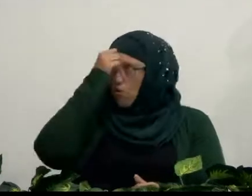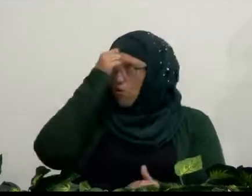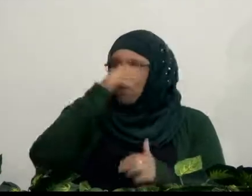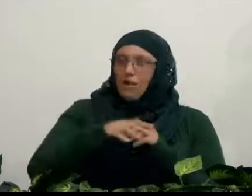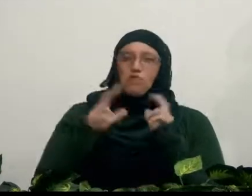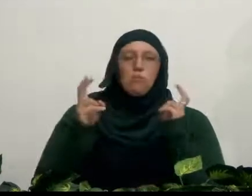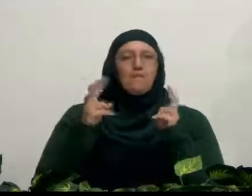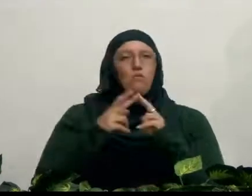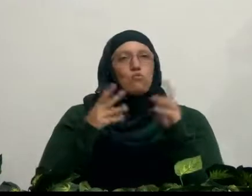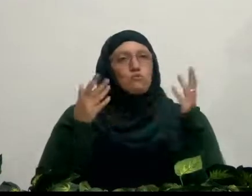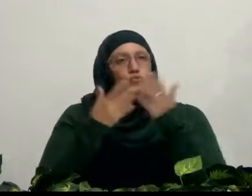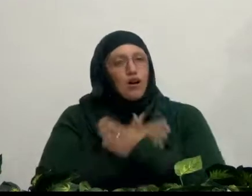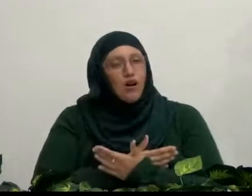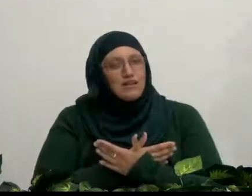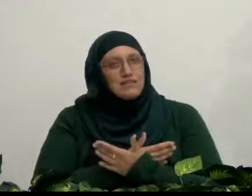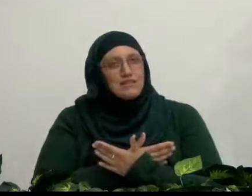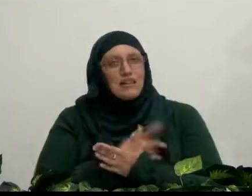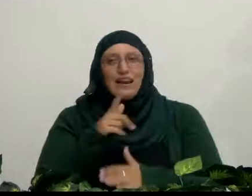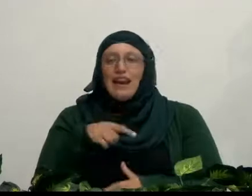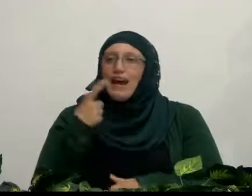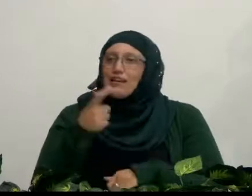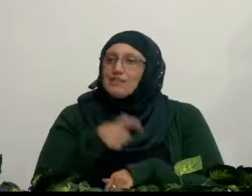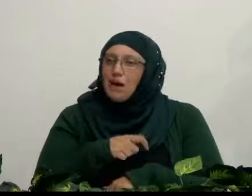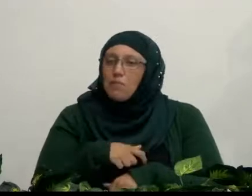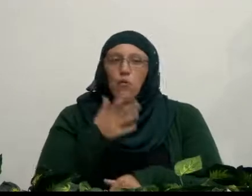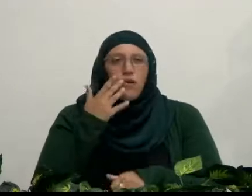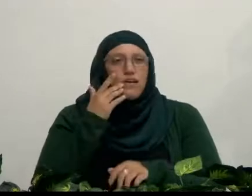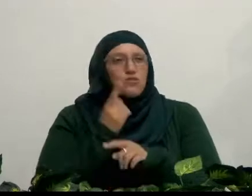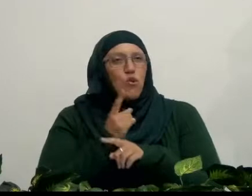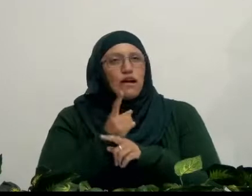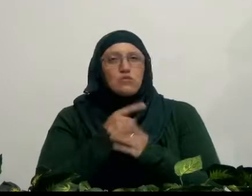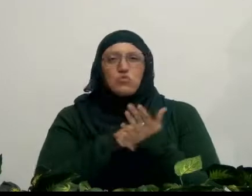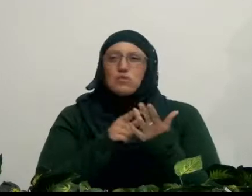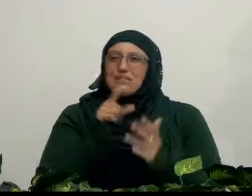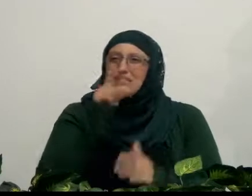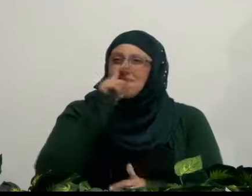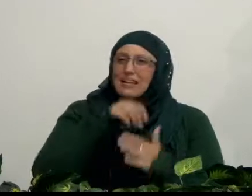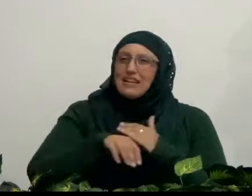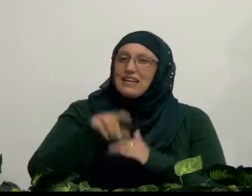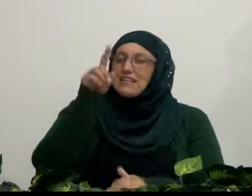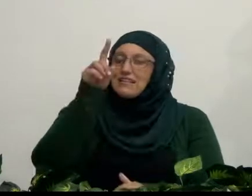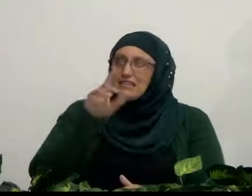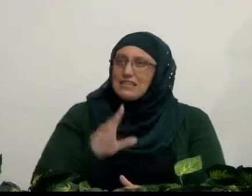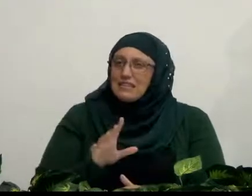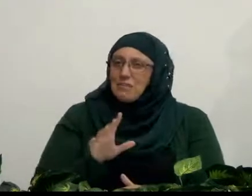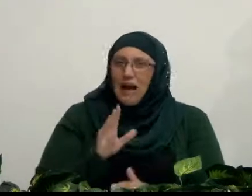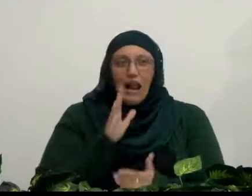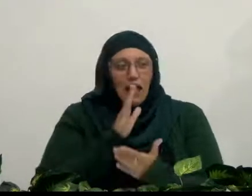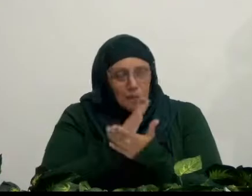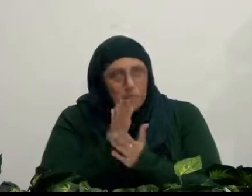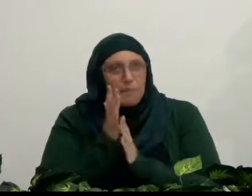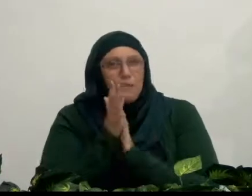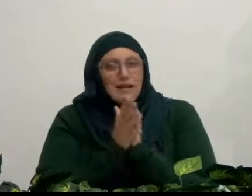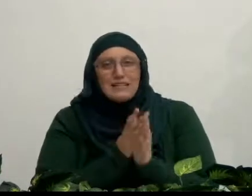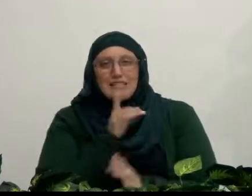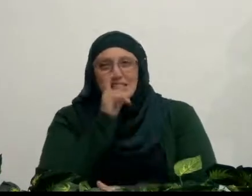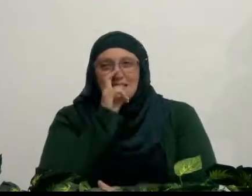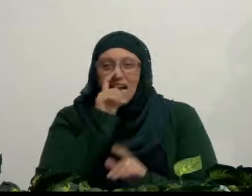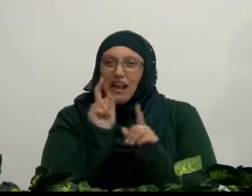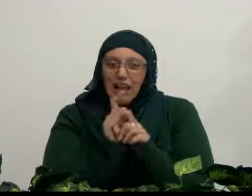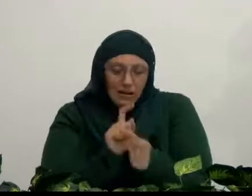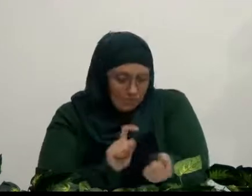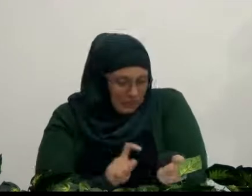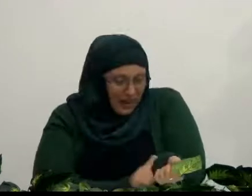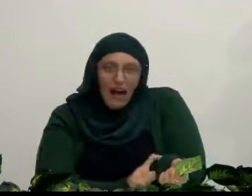inshallah before, when he's talking to a sister in Islam and says, sister fulan, he means that you are like my